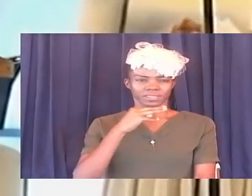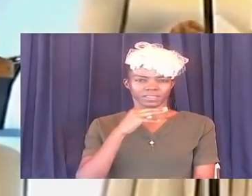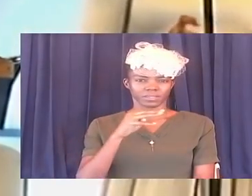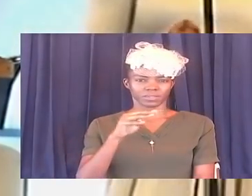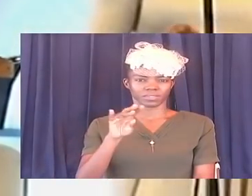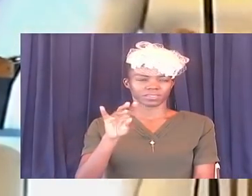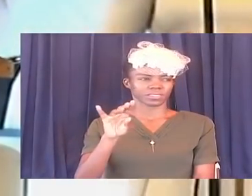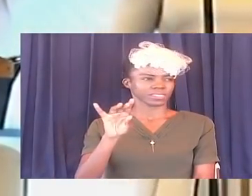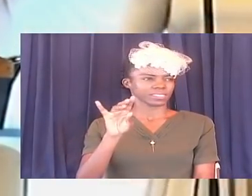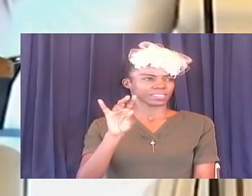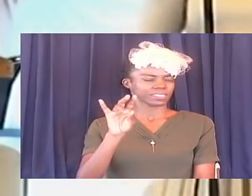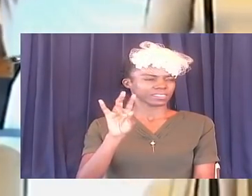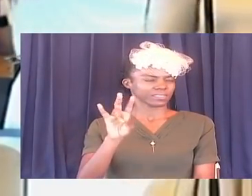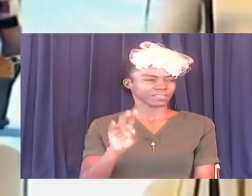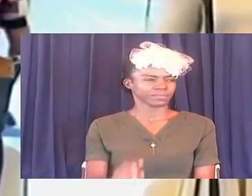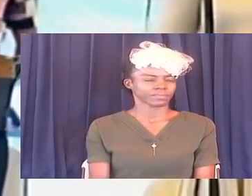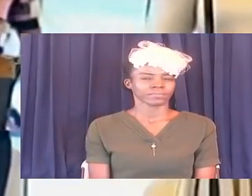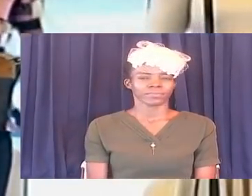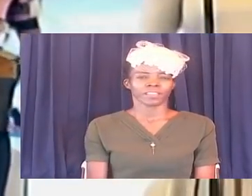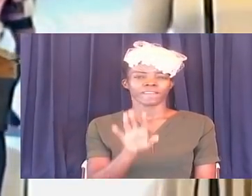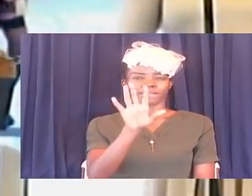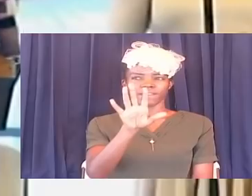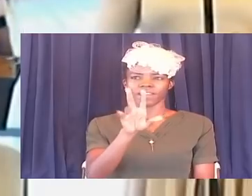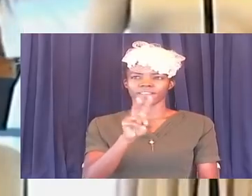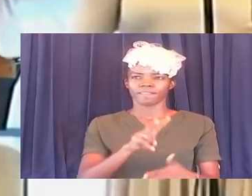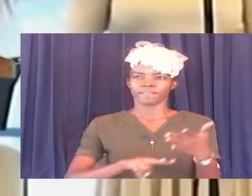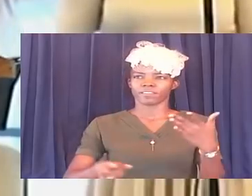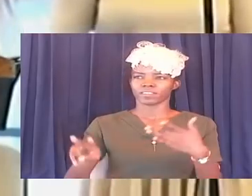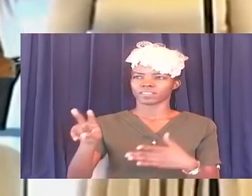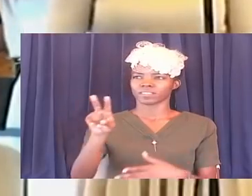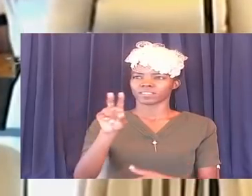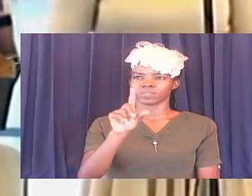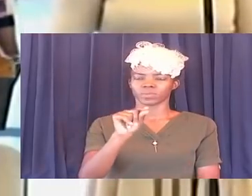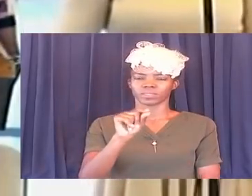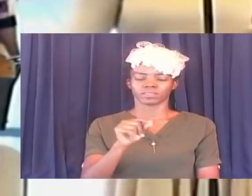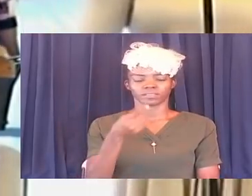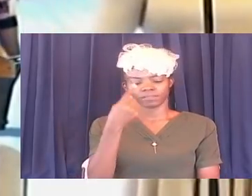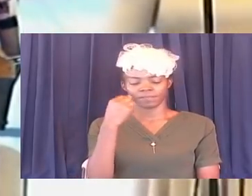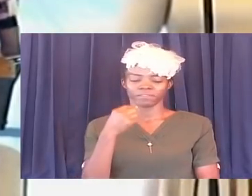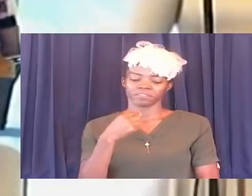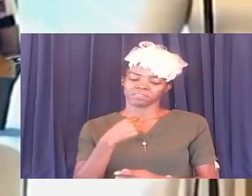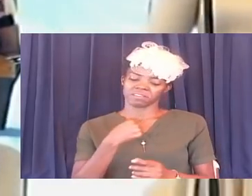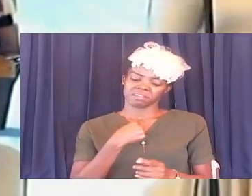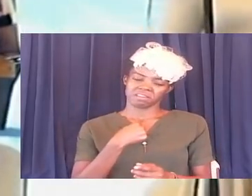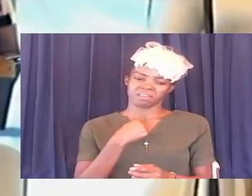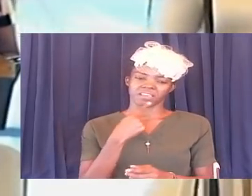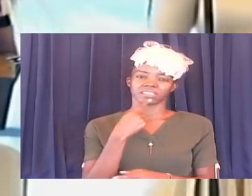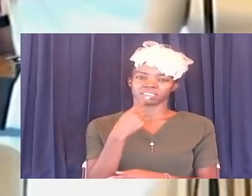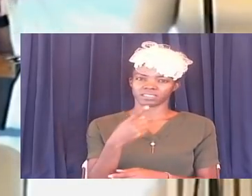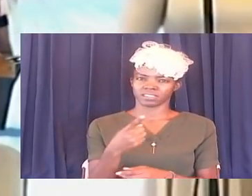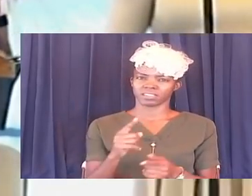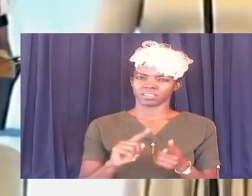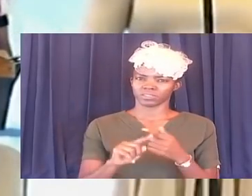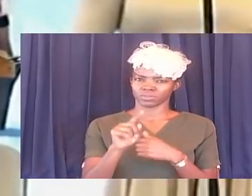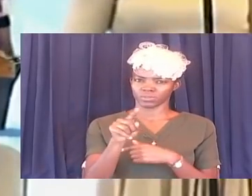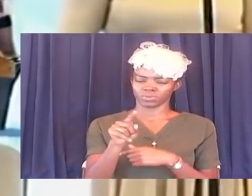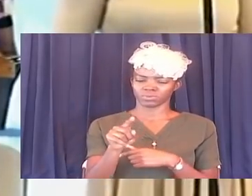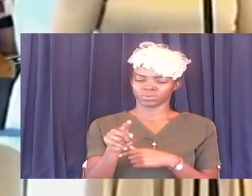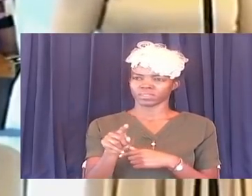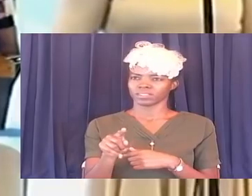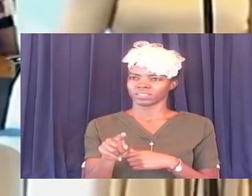5, verse 20, and it says, "For I say unto you, that except your